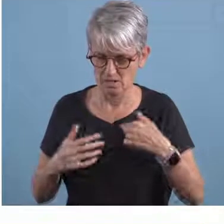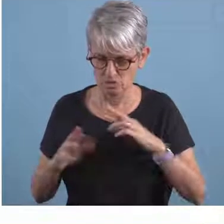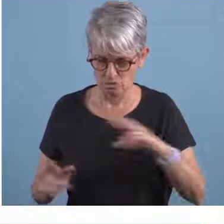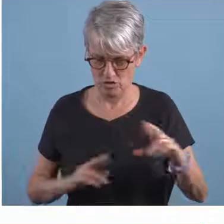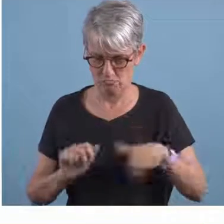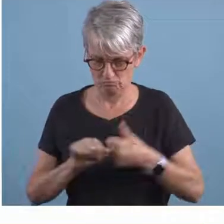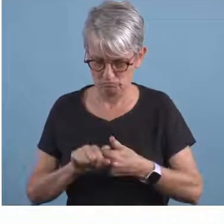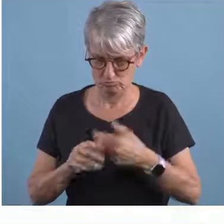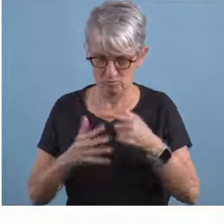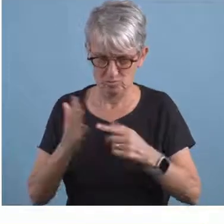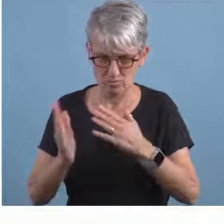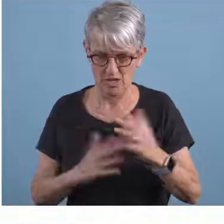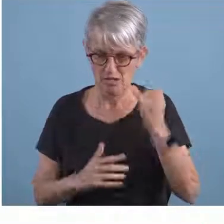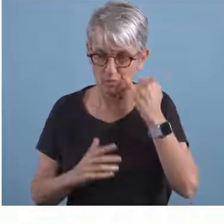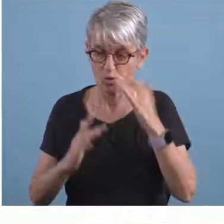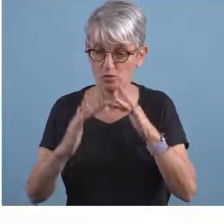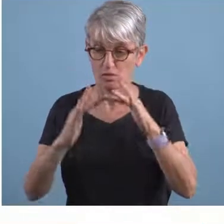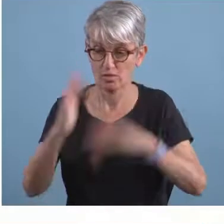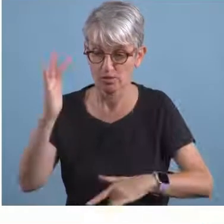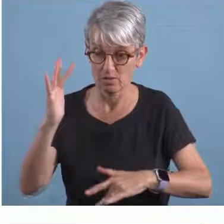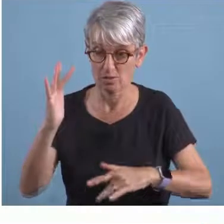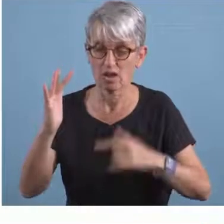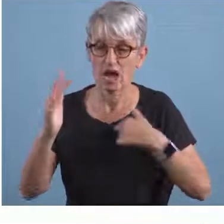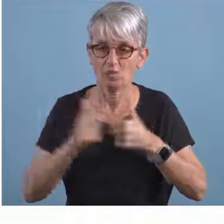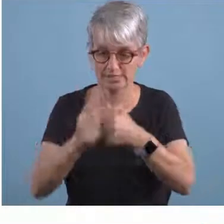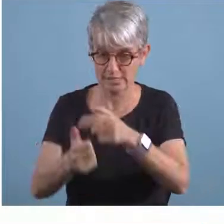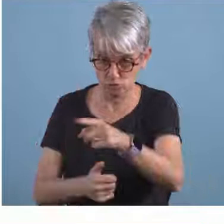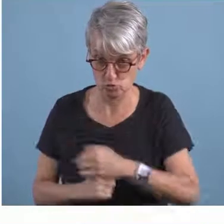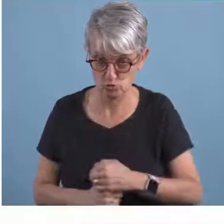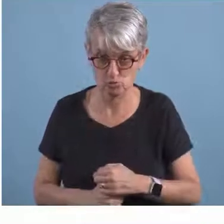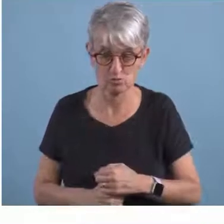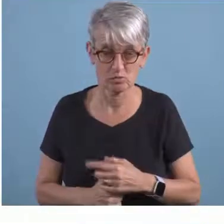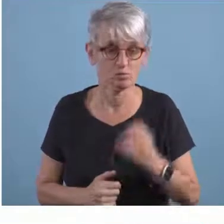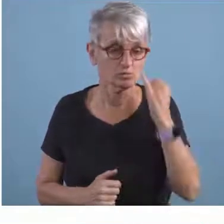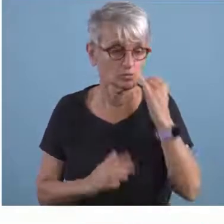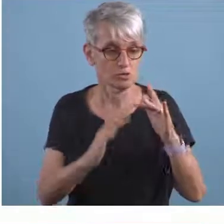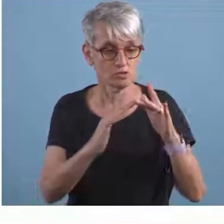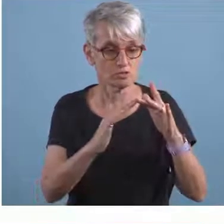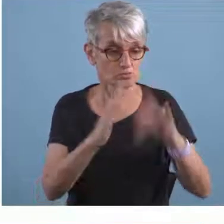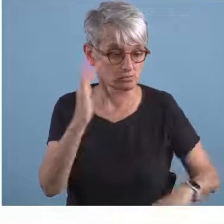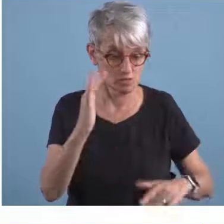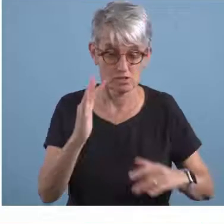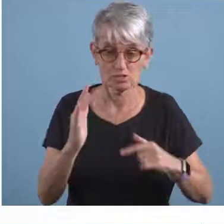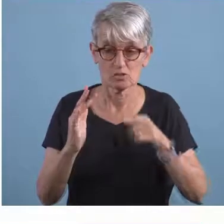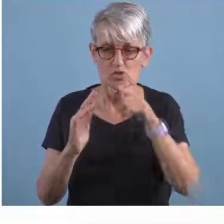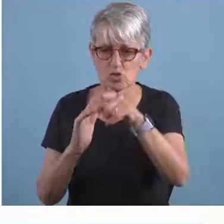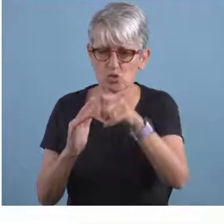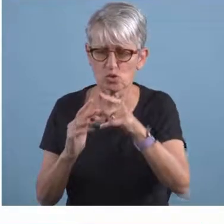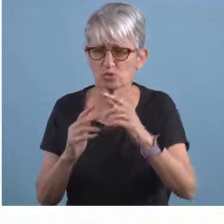the connection is dropped, I'm going to text you. Or if the connection is dropped, you